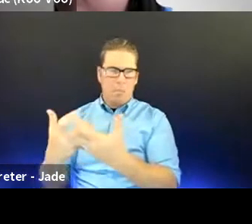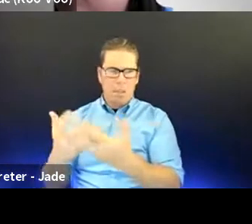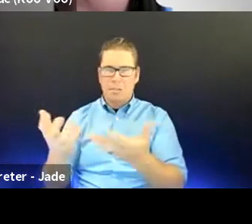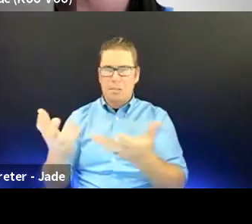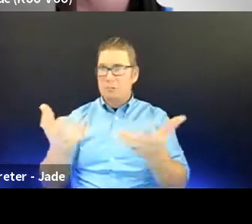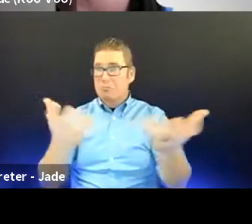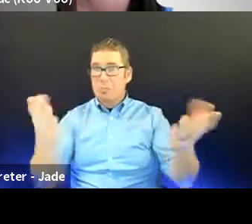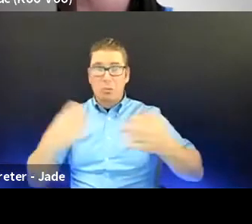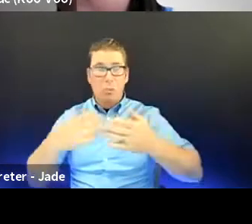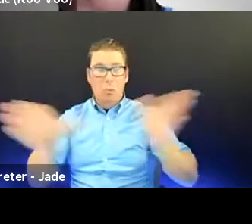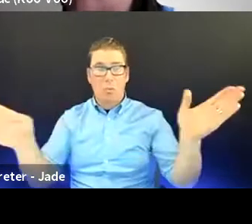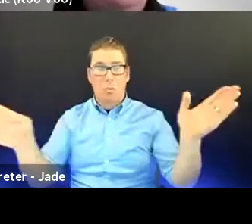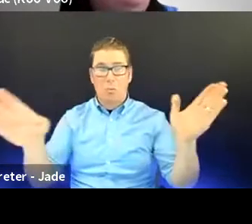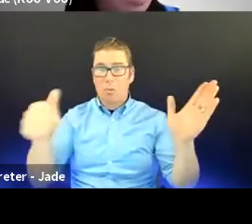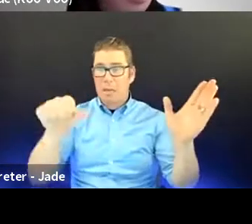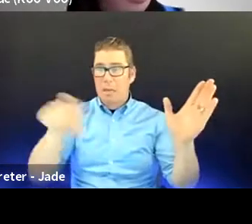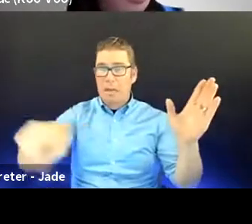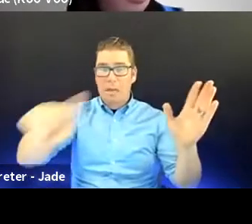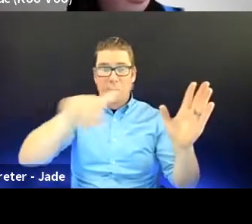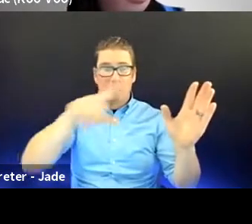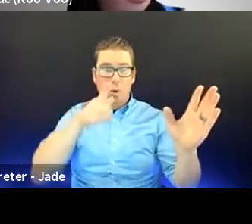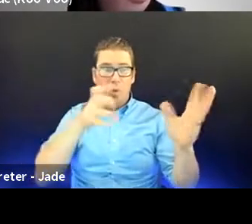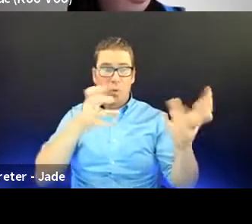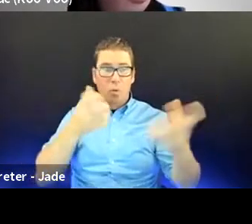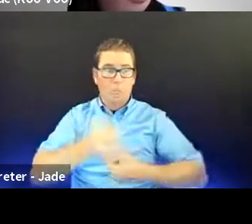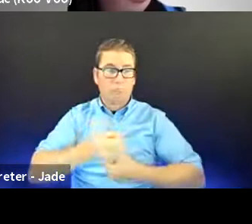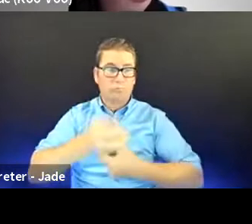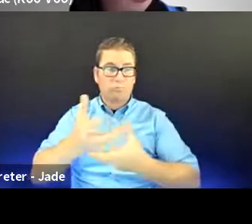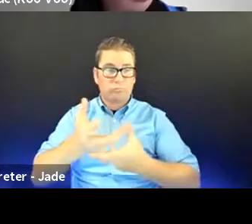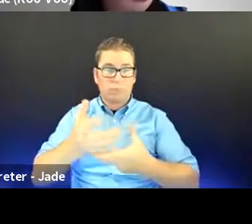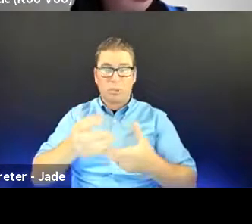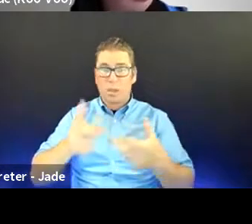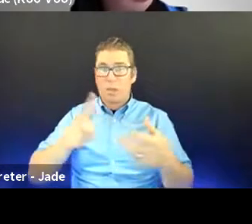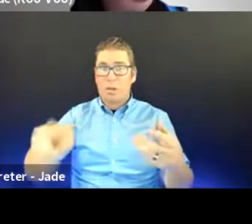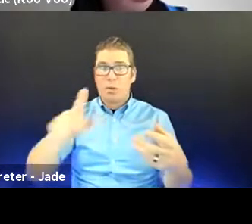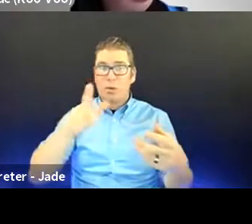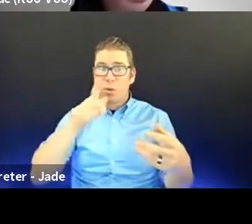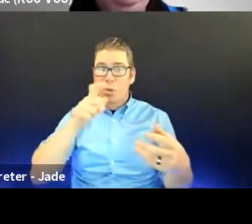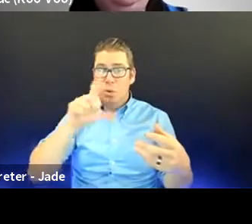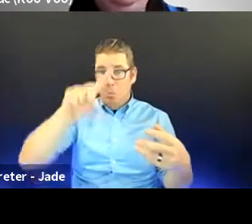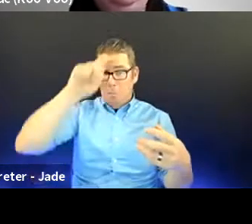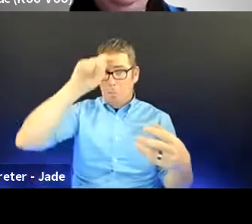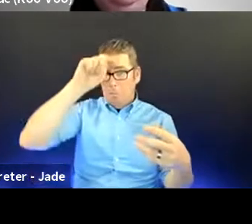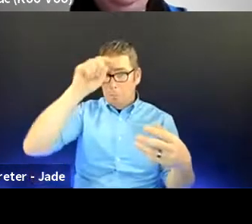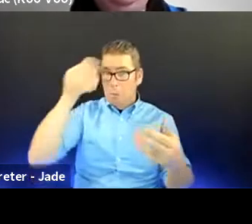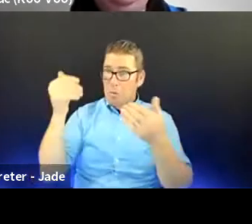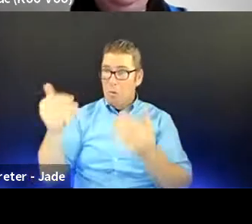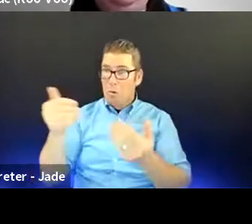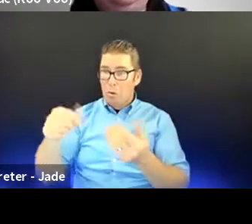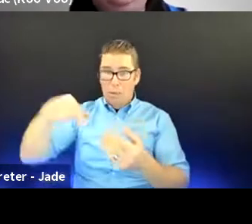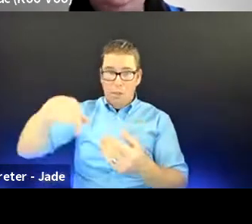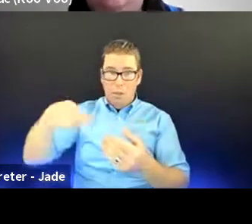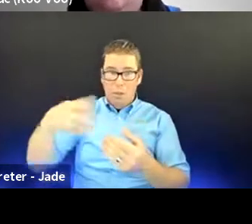up to anyone that wants to chime in. And for those of you guys that are have questions, again, please type them into the Q&A